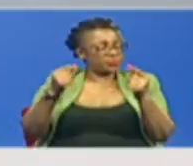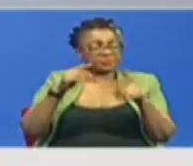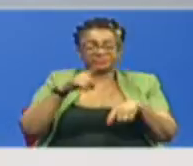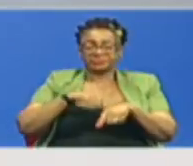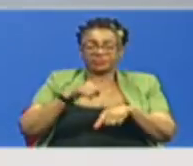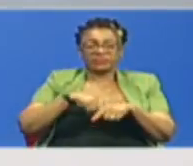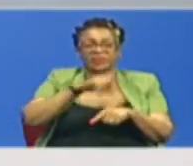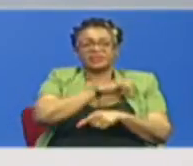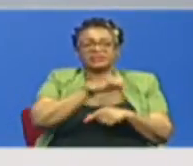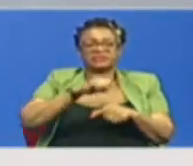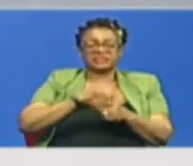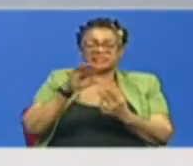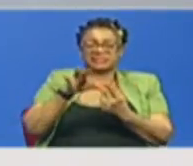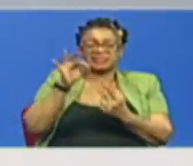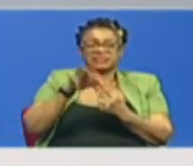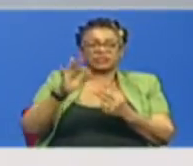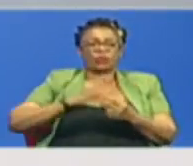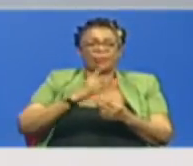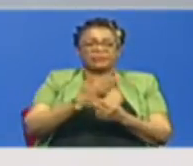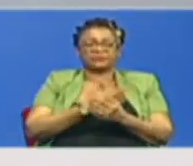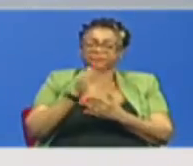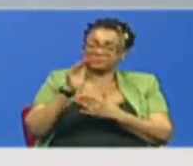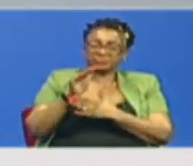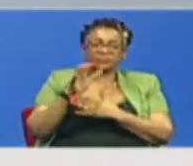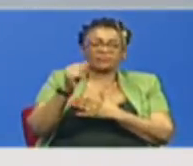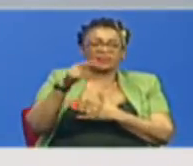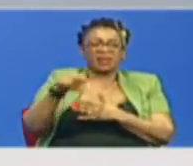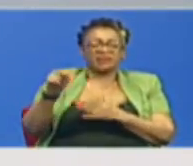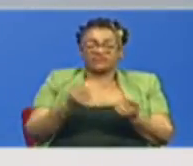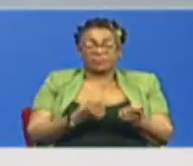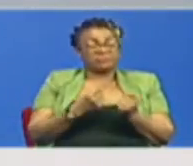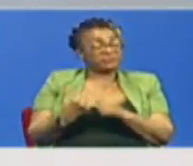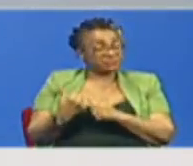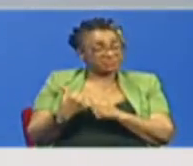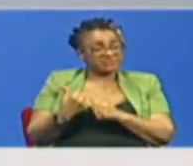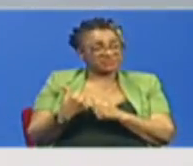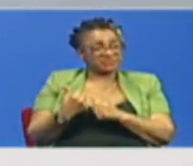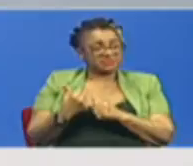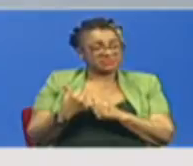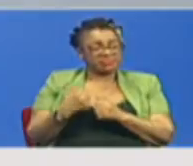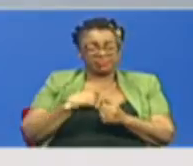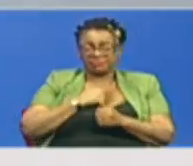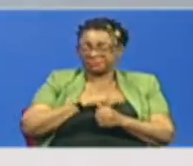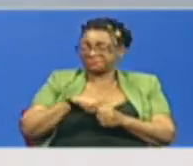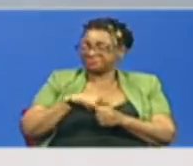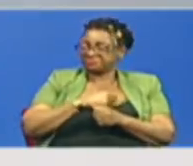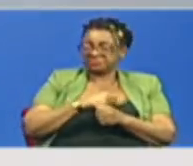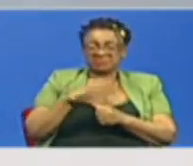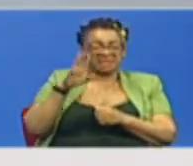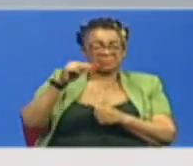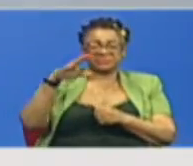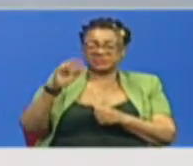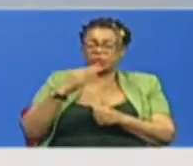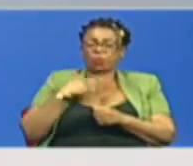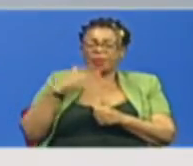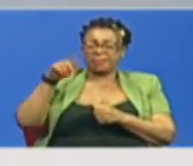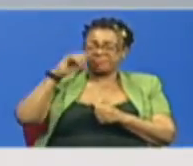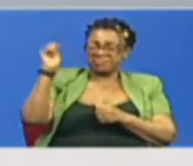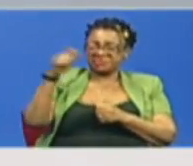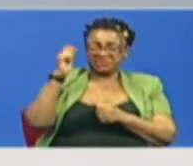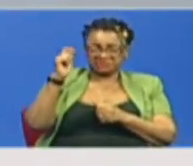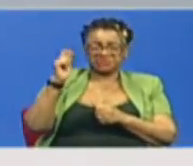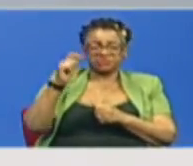Committee saved Governor Anne Waiguru from impeachment. A section of the members of the assembly now want President Uhuru Kenyatta